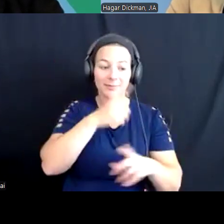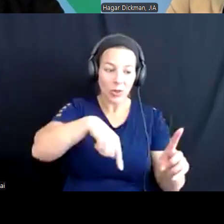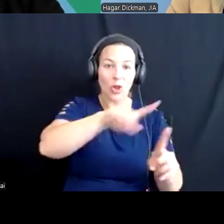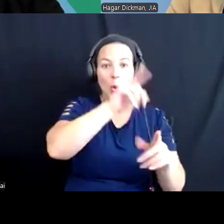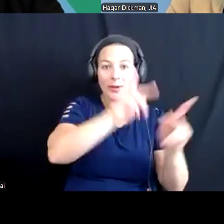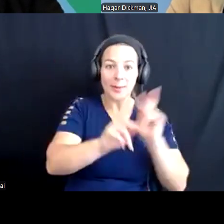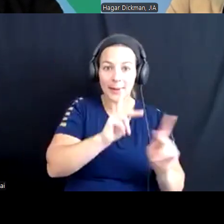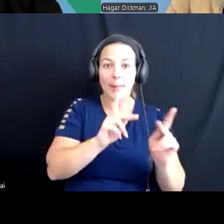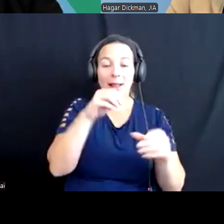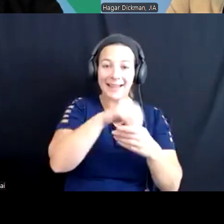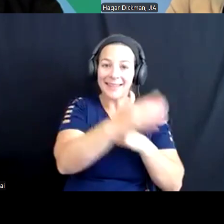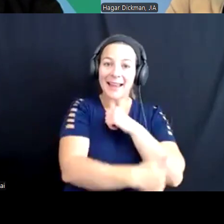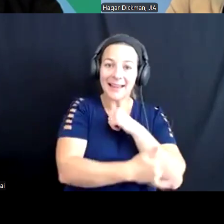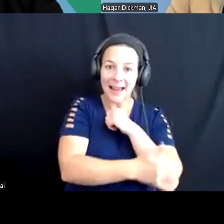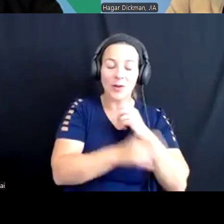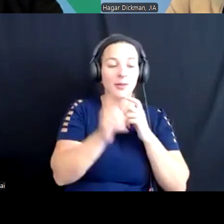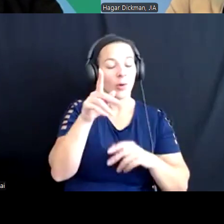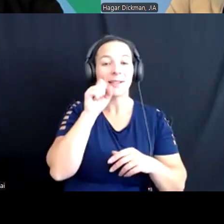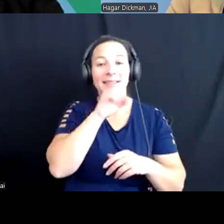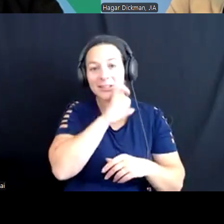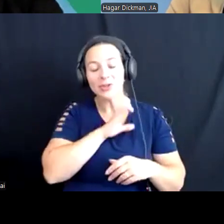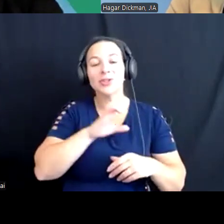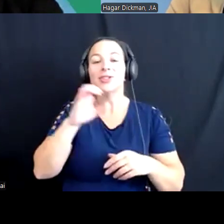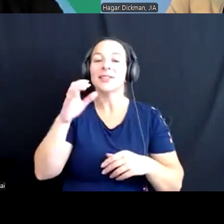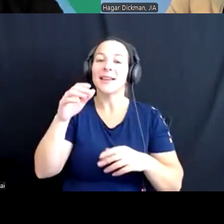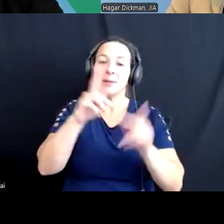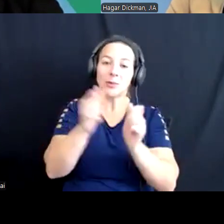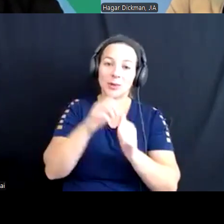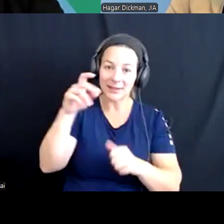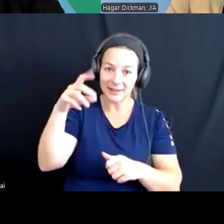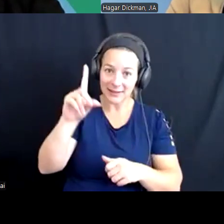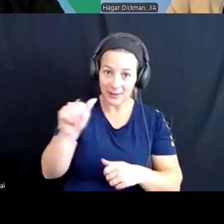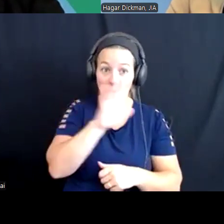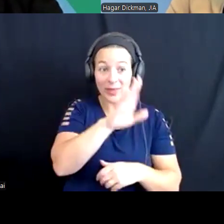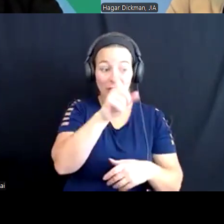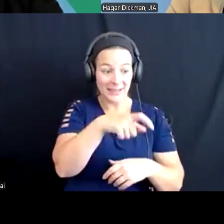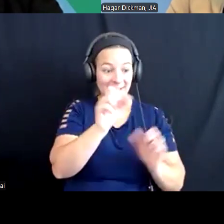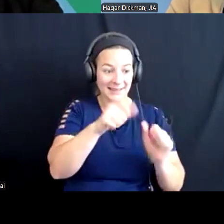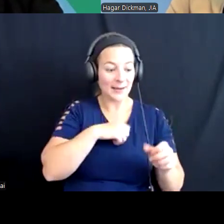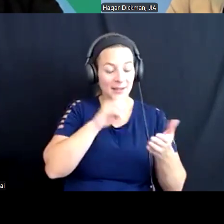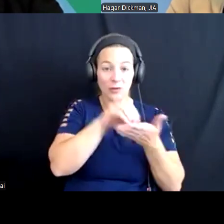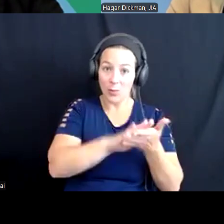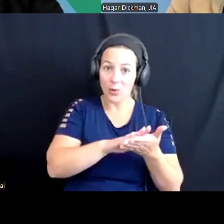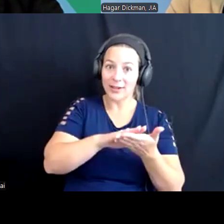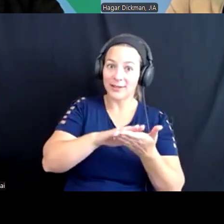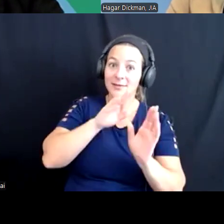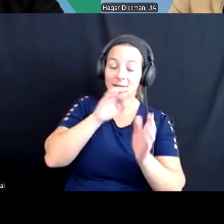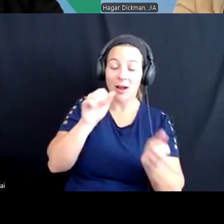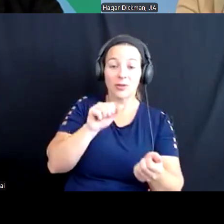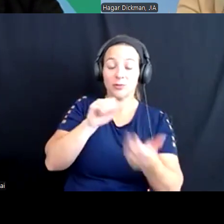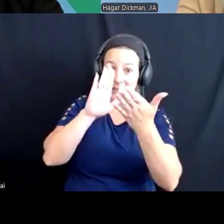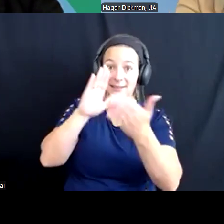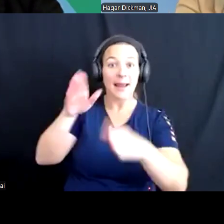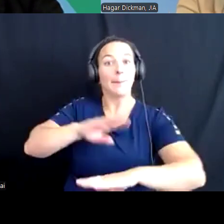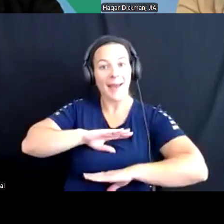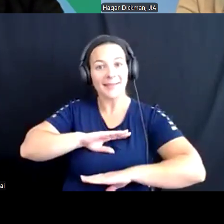are seniors and people with disabilities, those needs get looked at and met and have the numbers to back them up. We've been